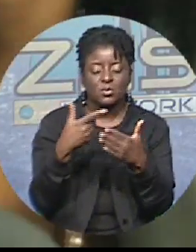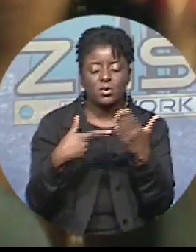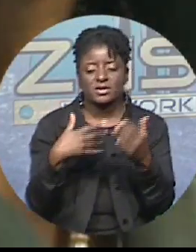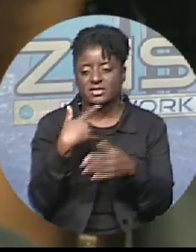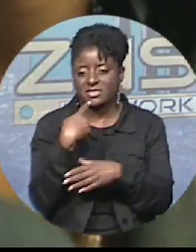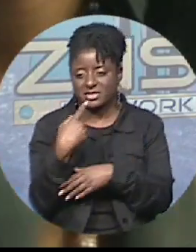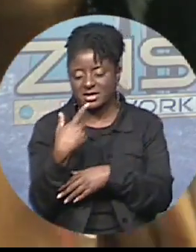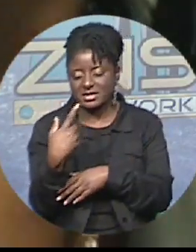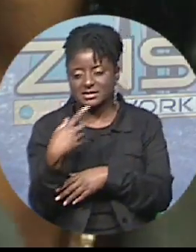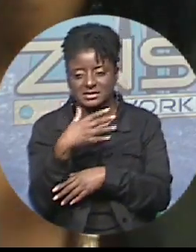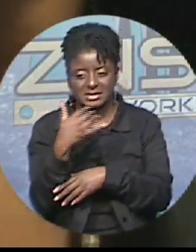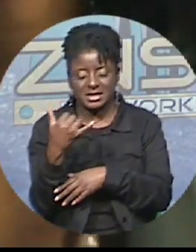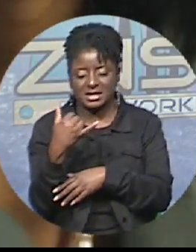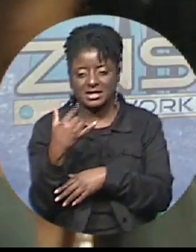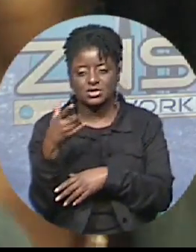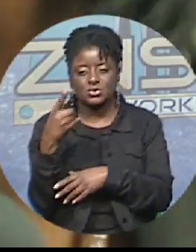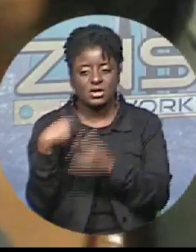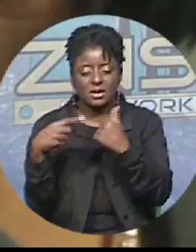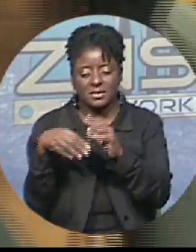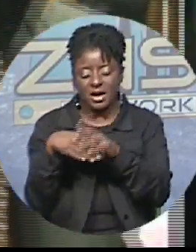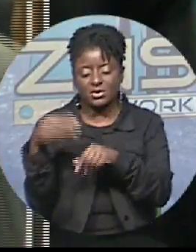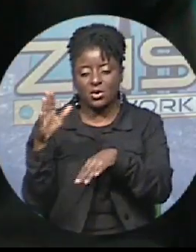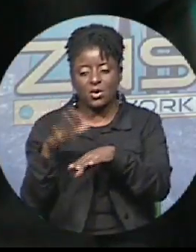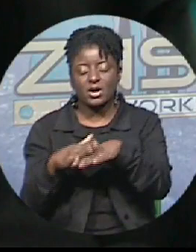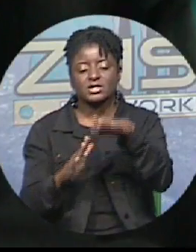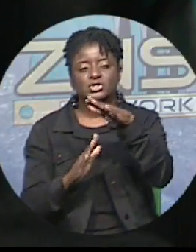come out on the top throughout the whole competition.